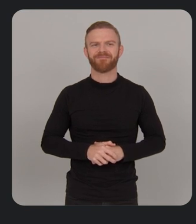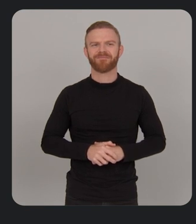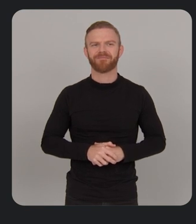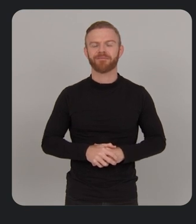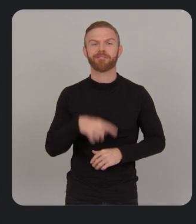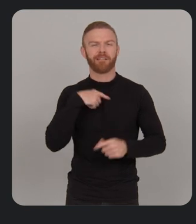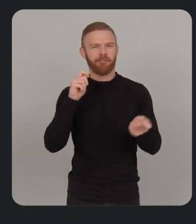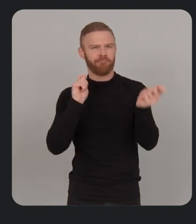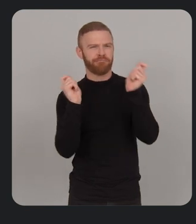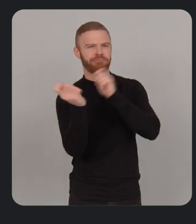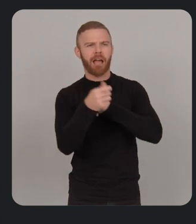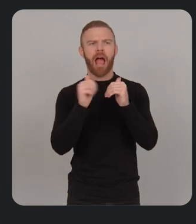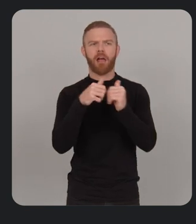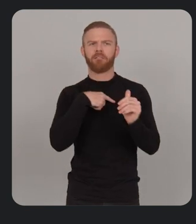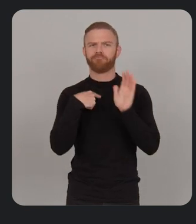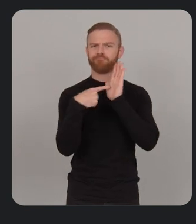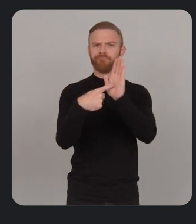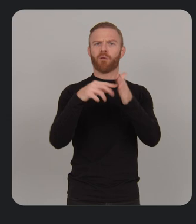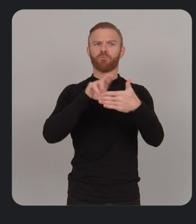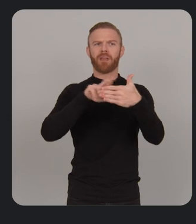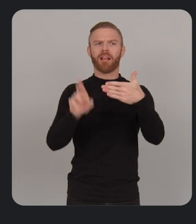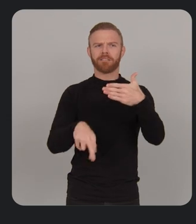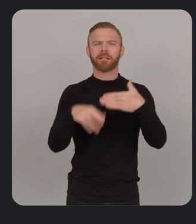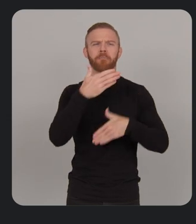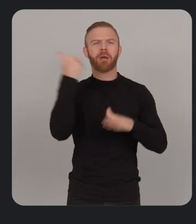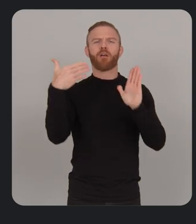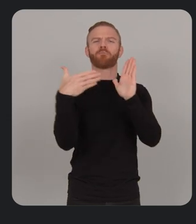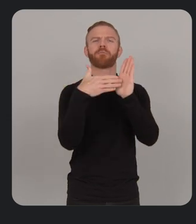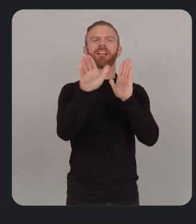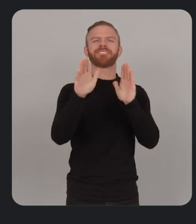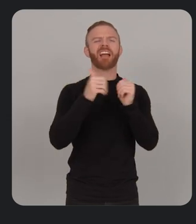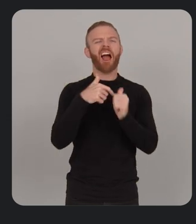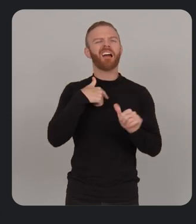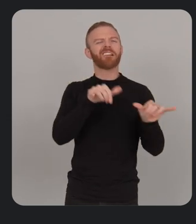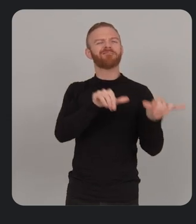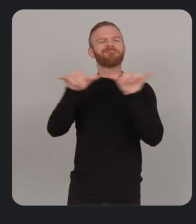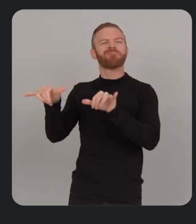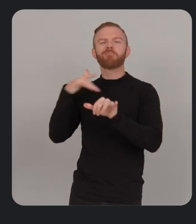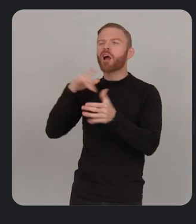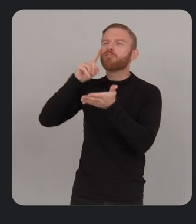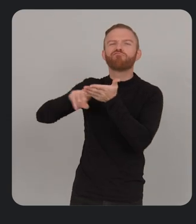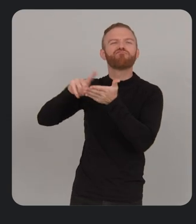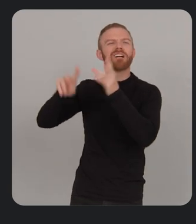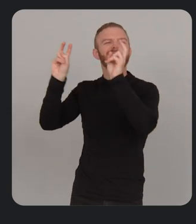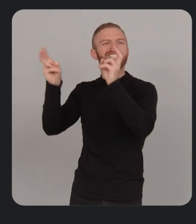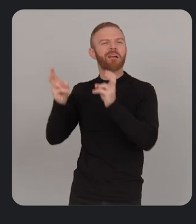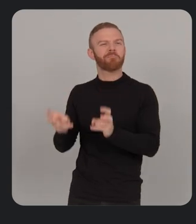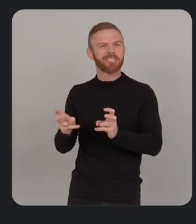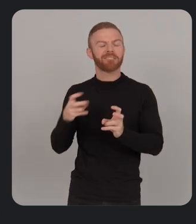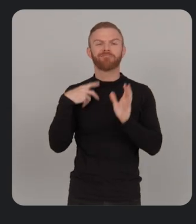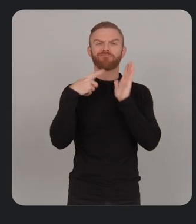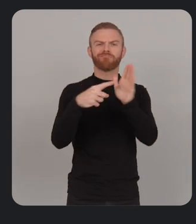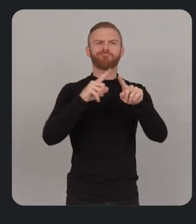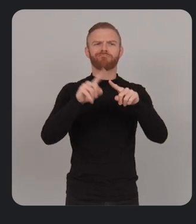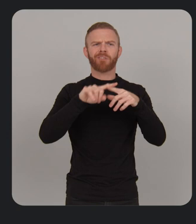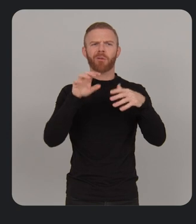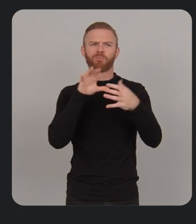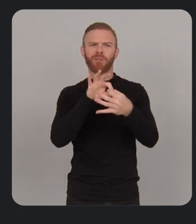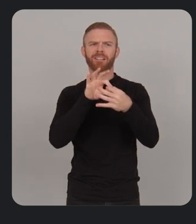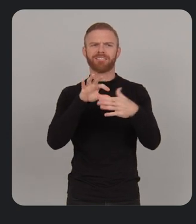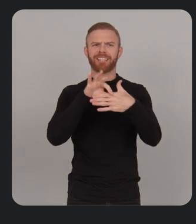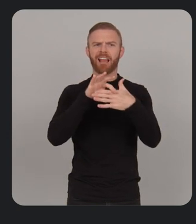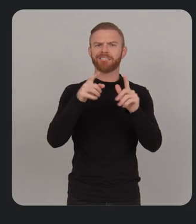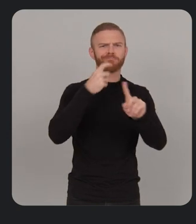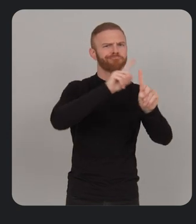We're changing how we display results to better reflect the ways we naturally explore topics. We'll show you the most relevant content from a